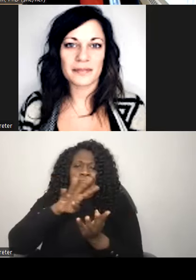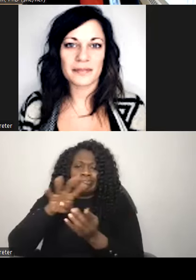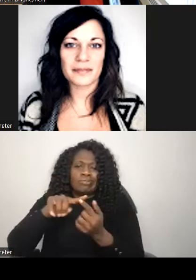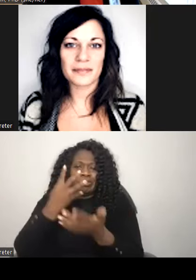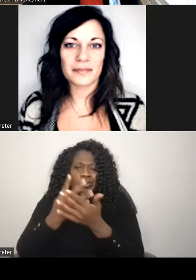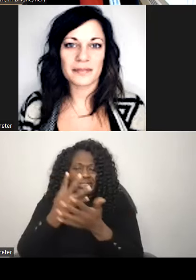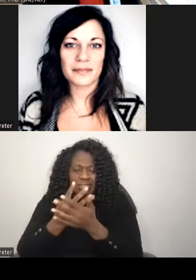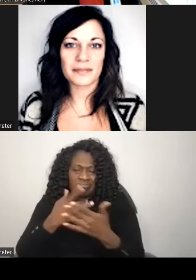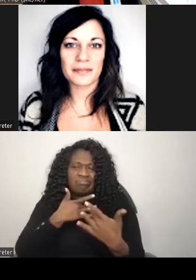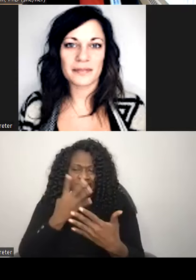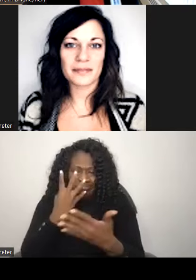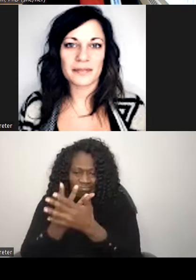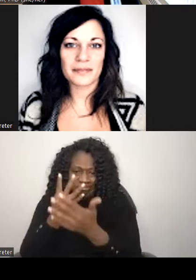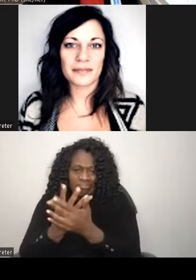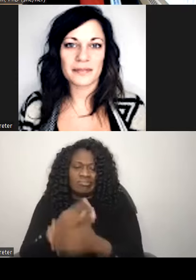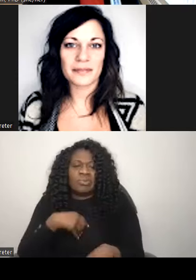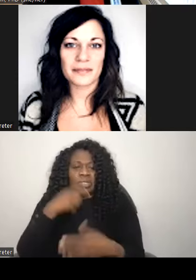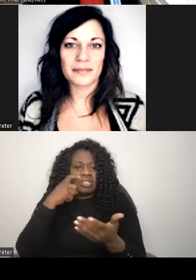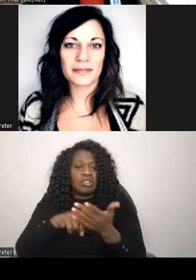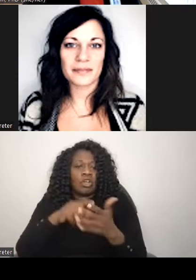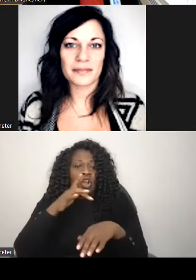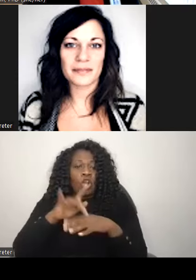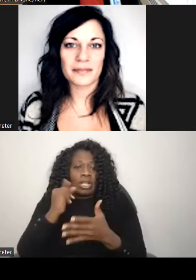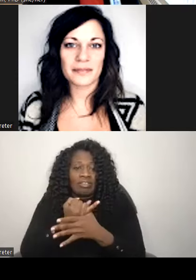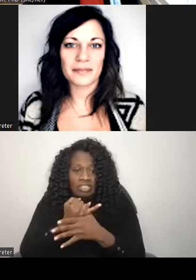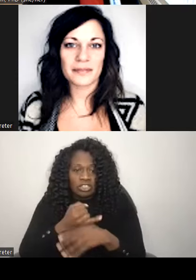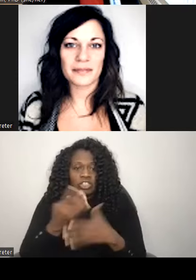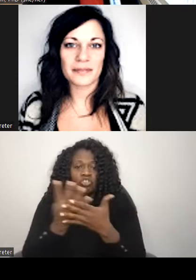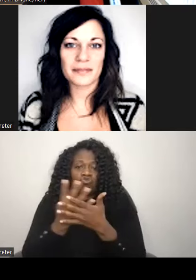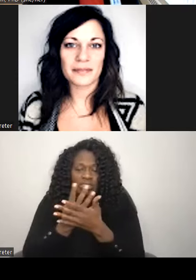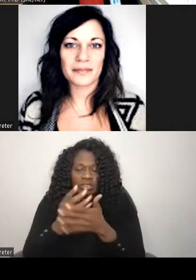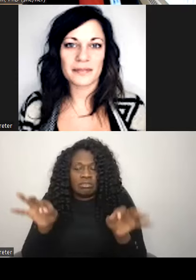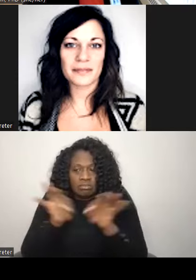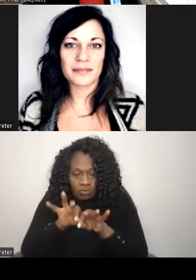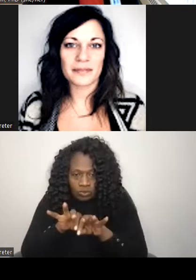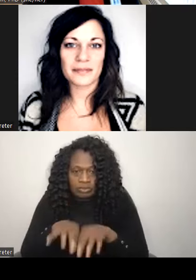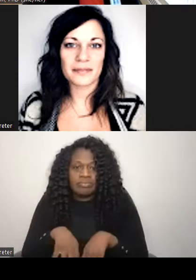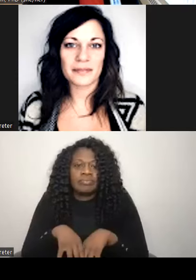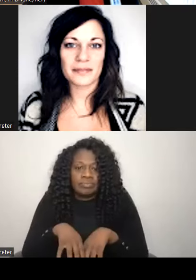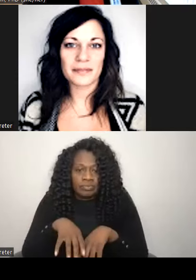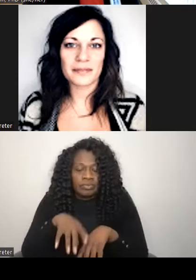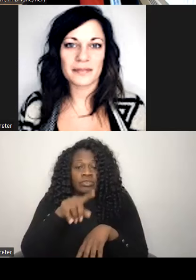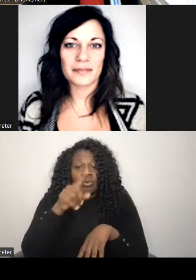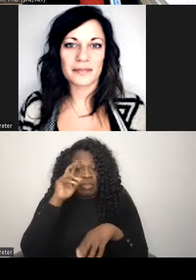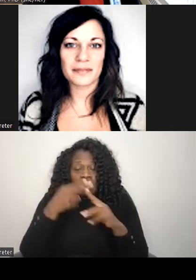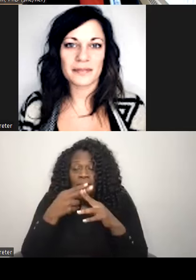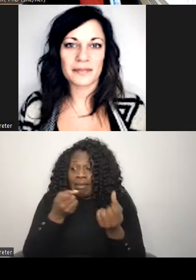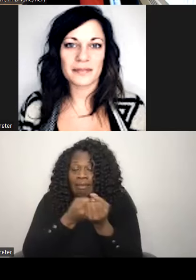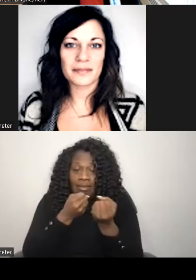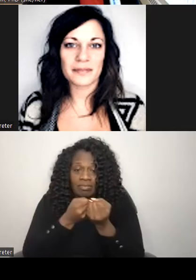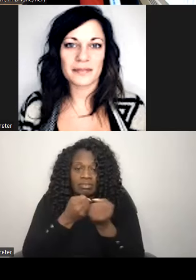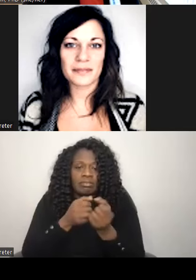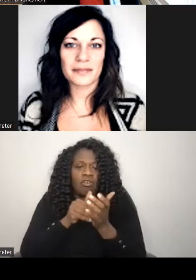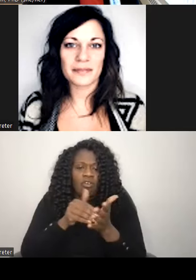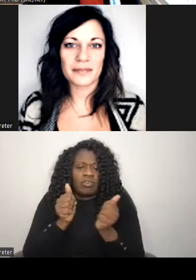being incarcerated. We also know that early intervention and screening is important. And so as we think about advocacy, which often comes